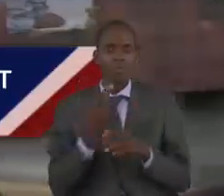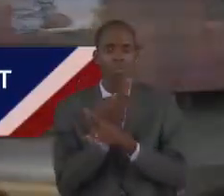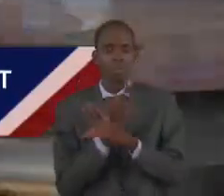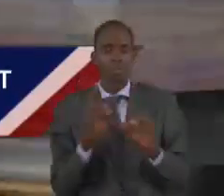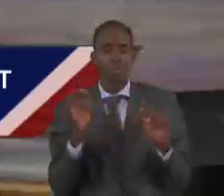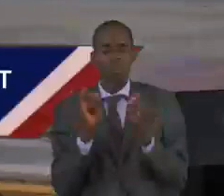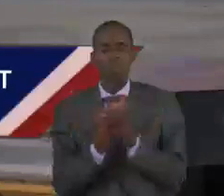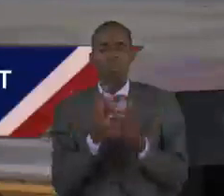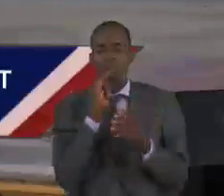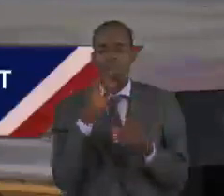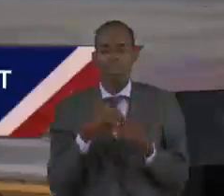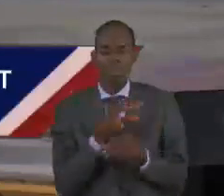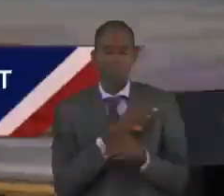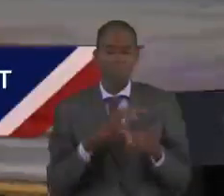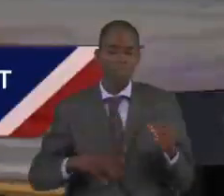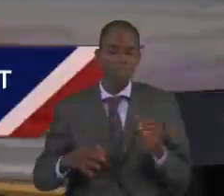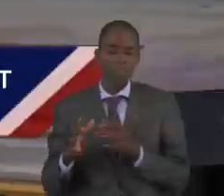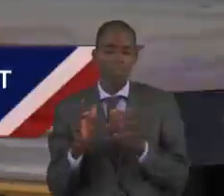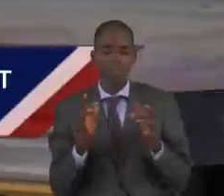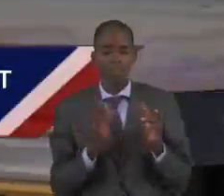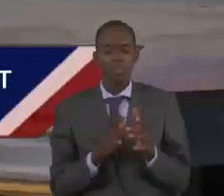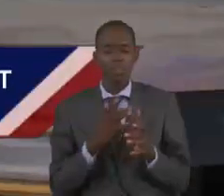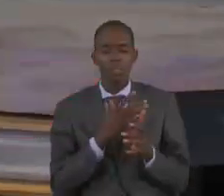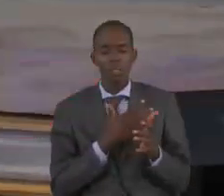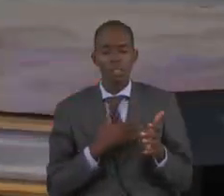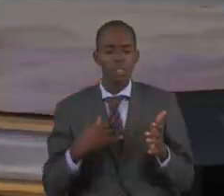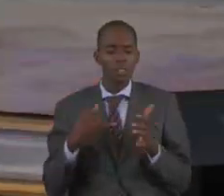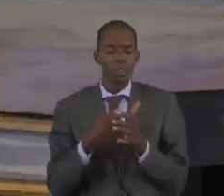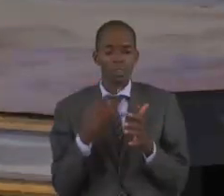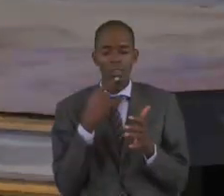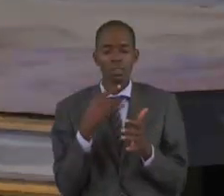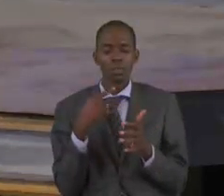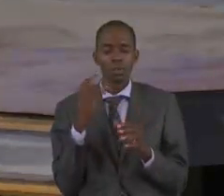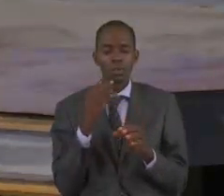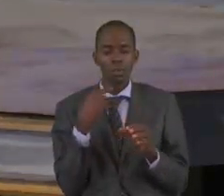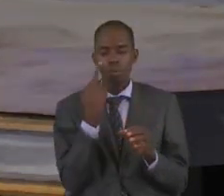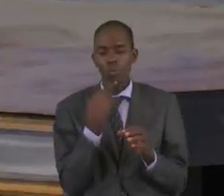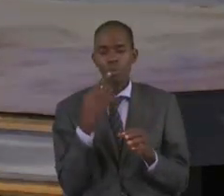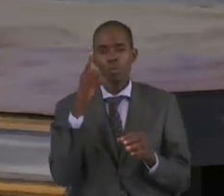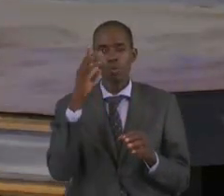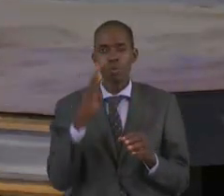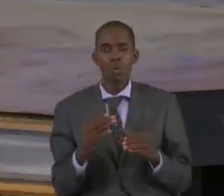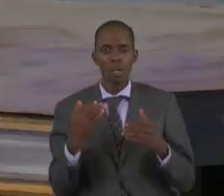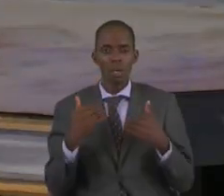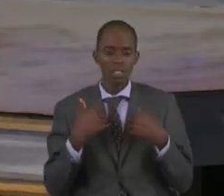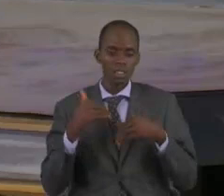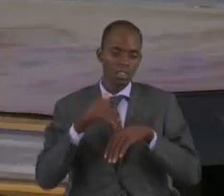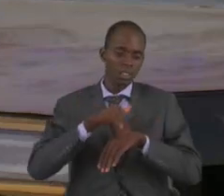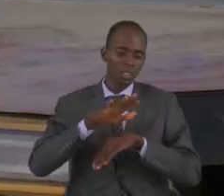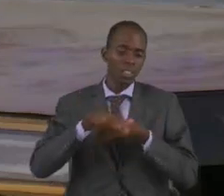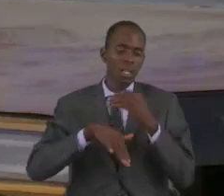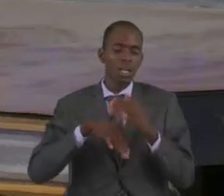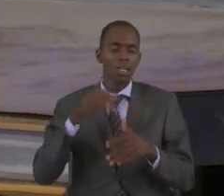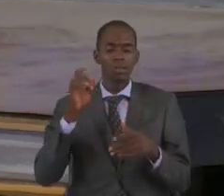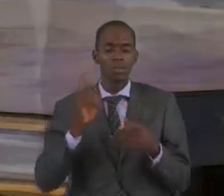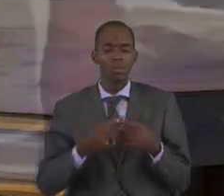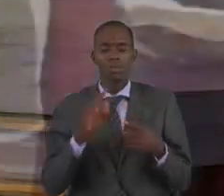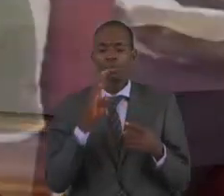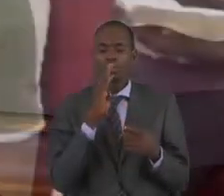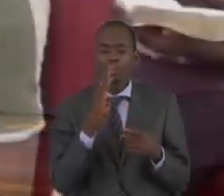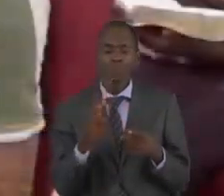Jesus. Verse 25, it says, whom God has set forth to be a